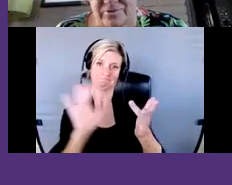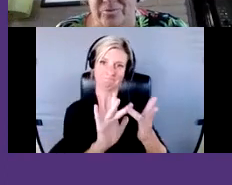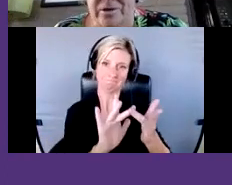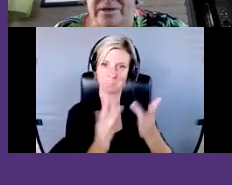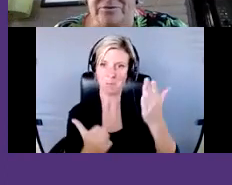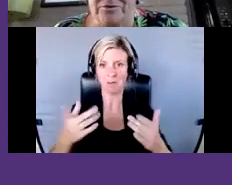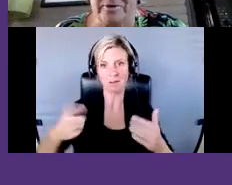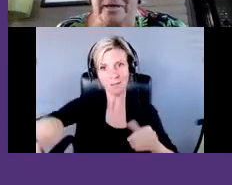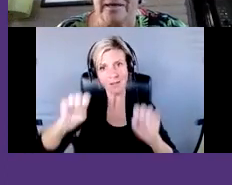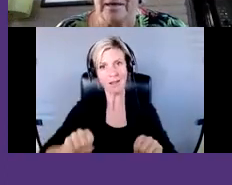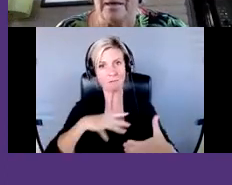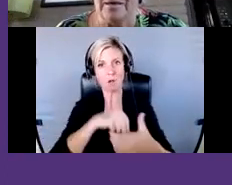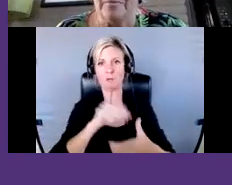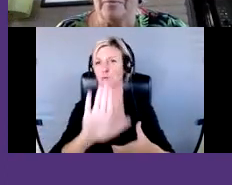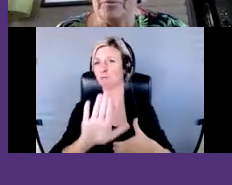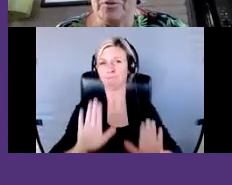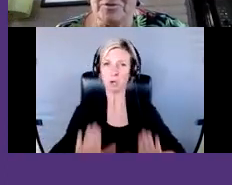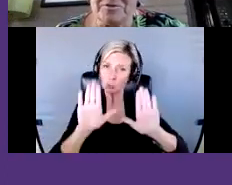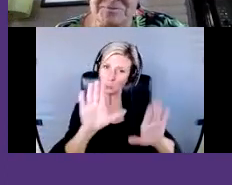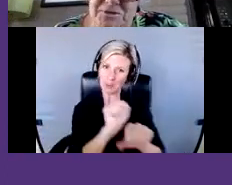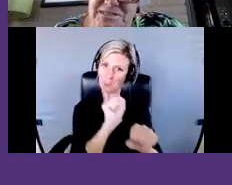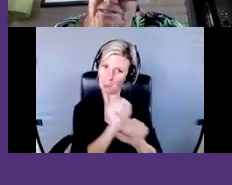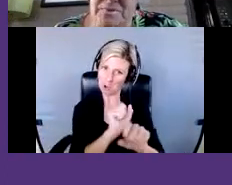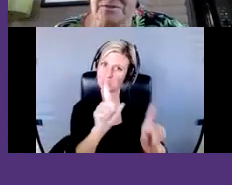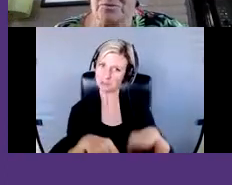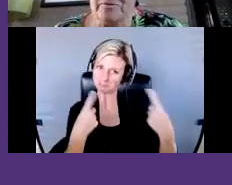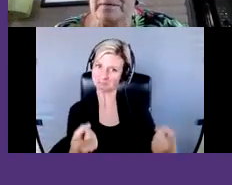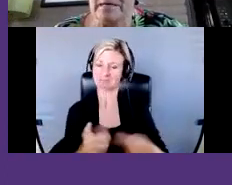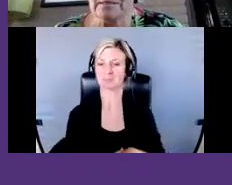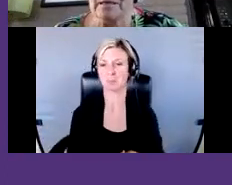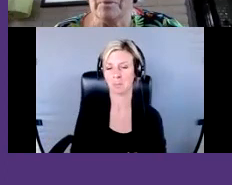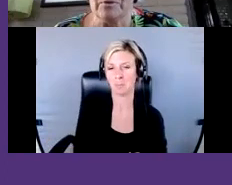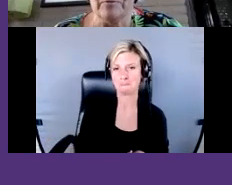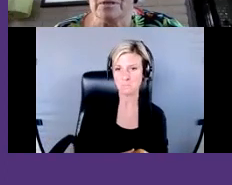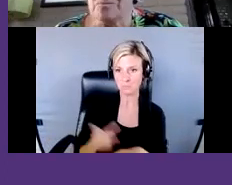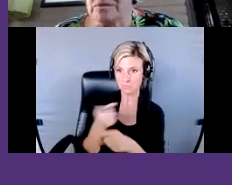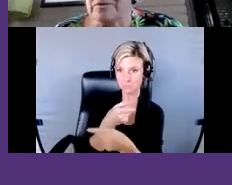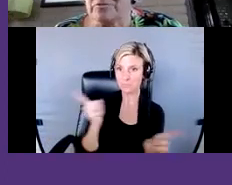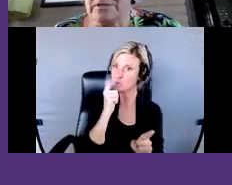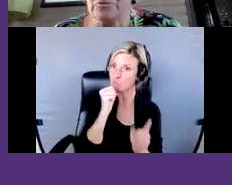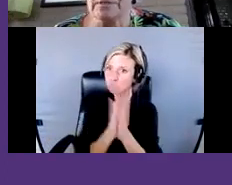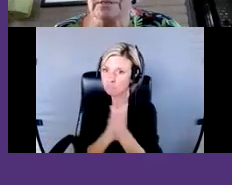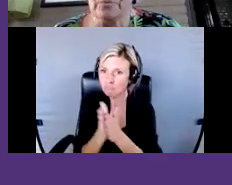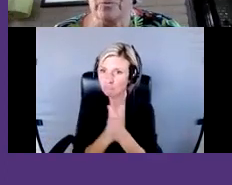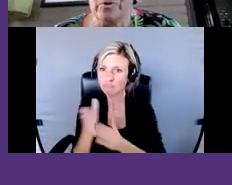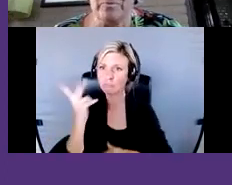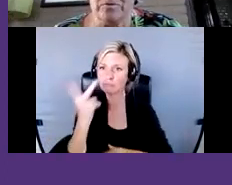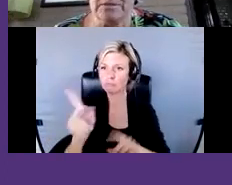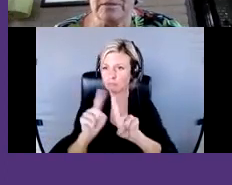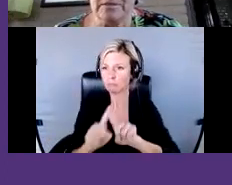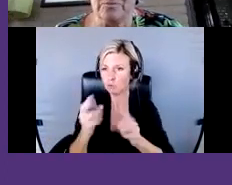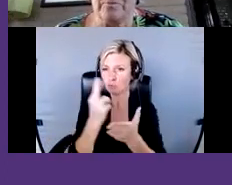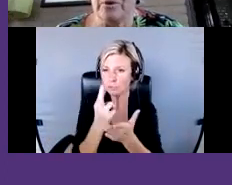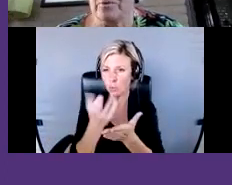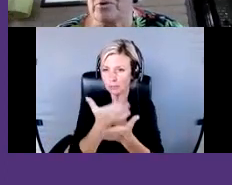the great work that you're doing. For those participants who have been asking about availability of resources, we will be